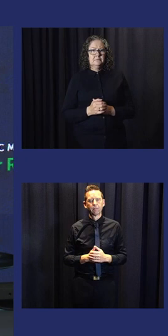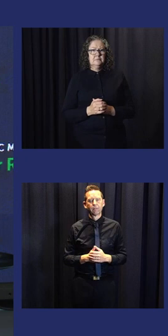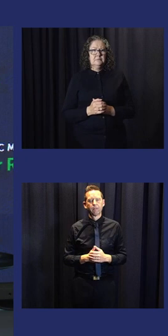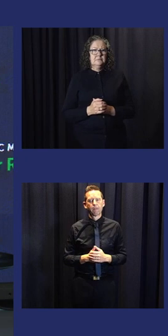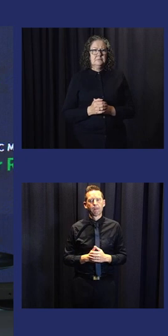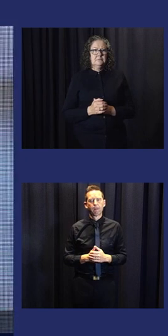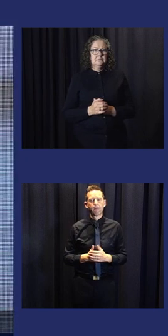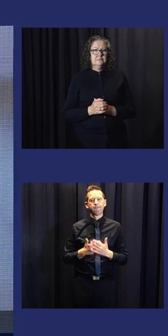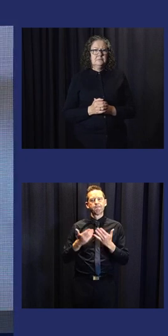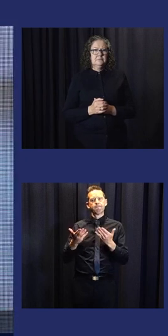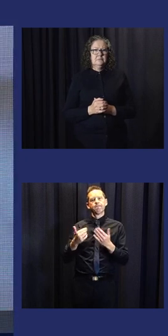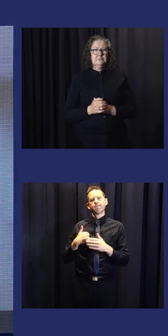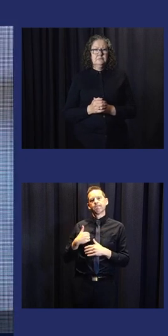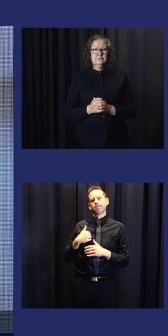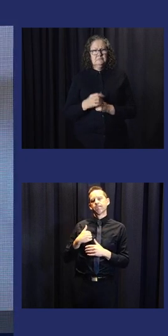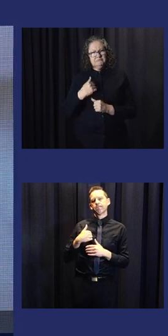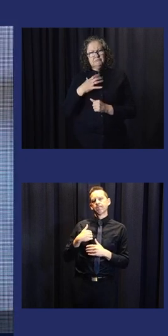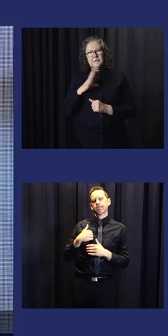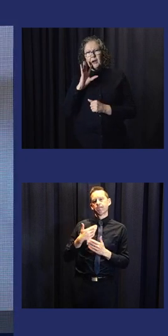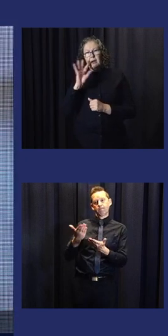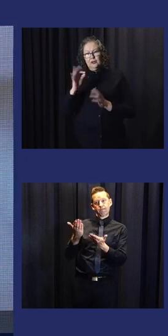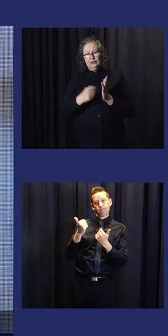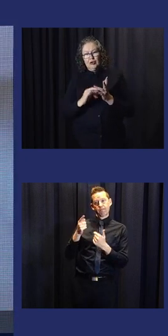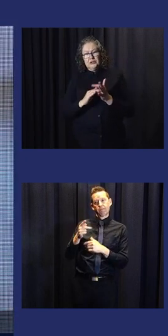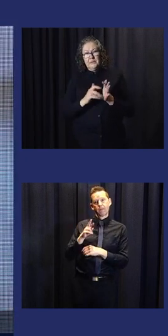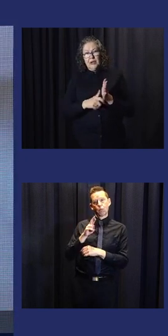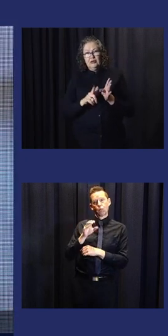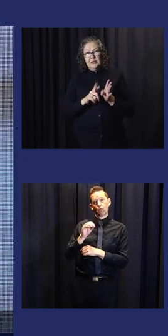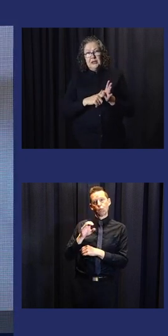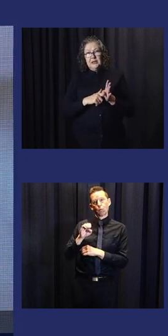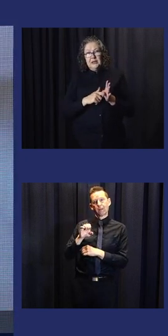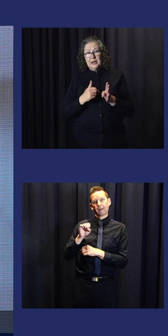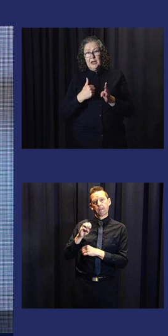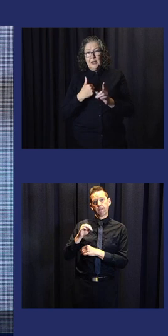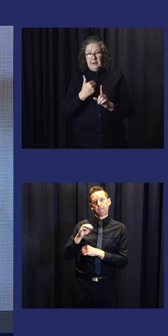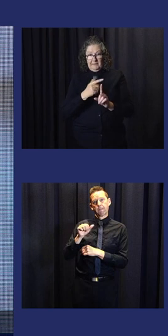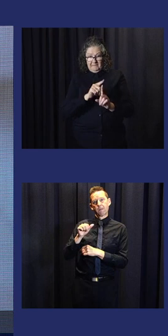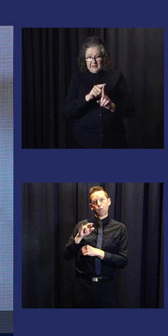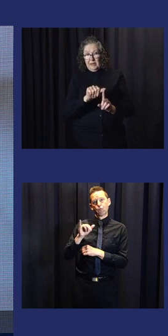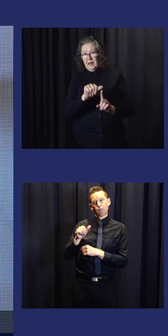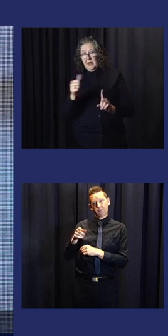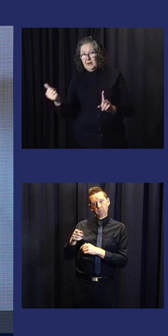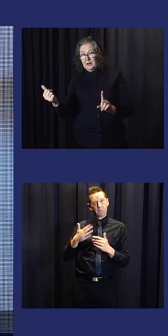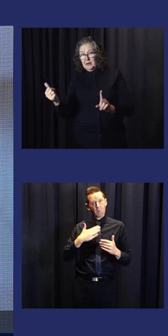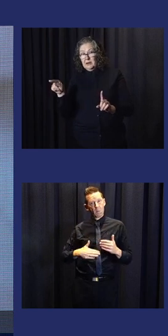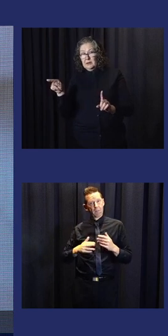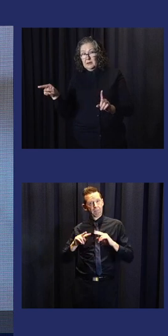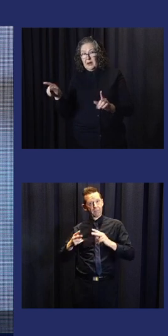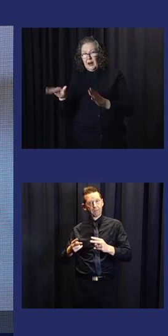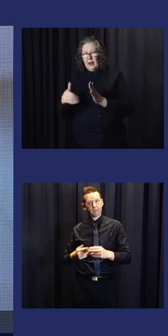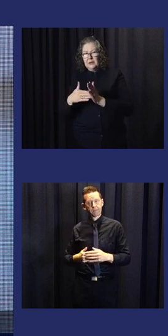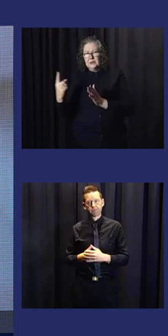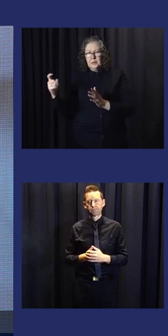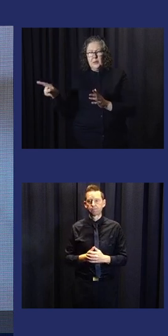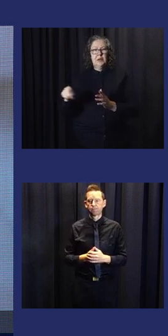I might just ask Rosemary for her comments and give you the last place, Ricardo. Rosemary, do you have anything to add?